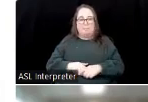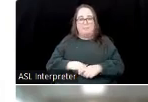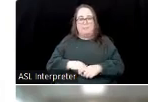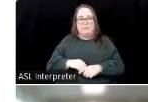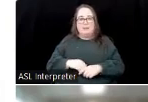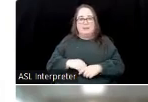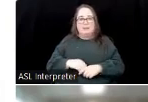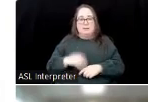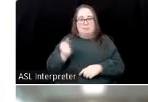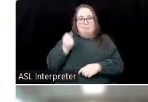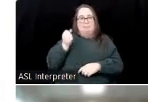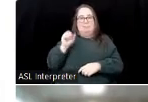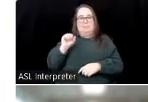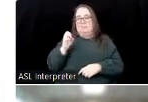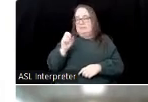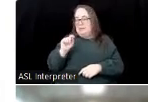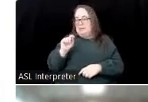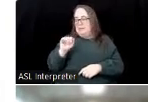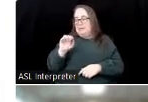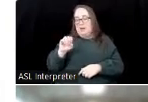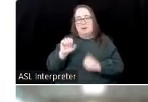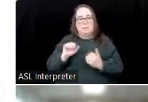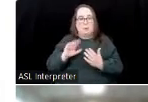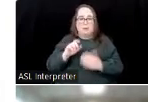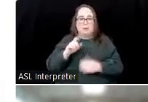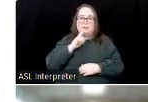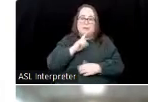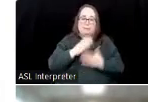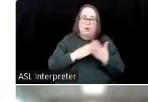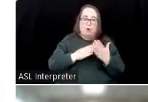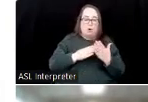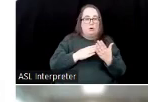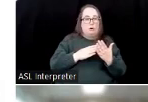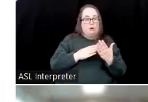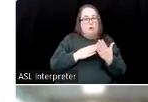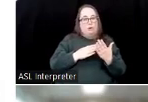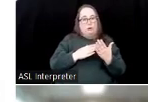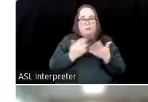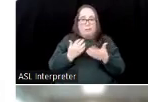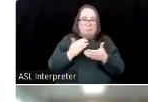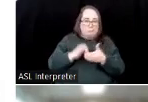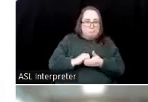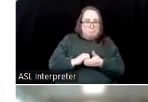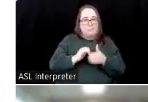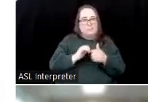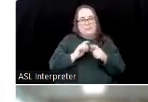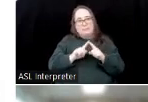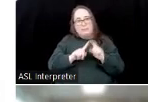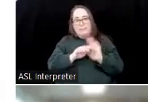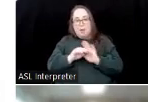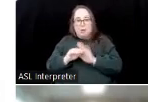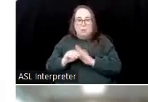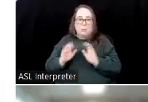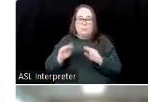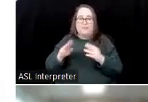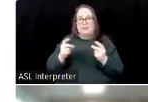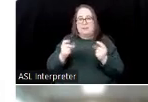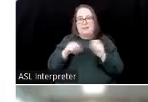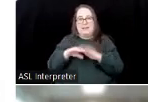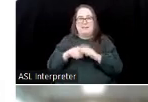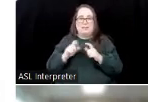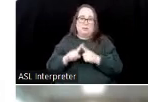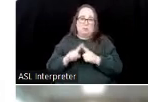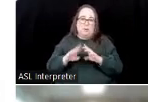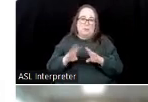is a hybrid of project and tenant-based subsidy models. So we're providing immediate access to housing while